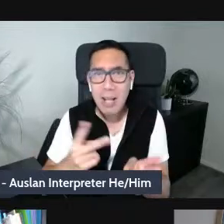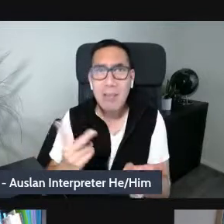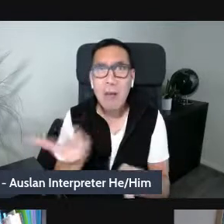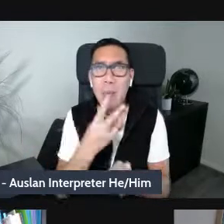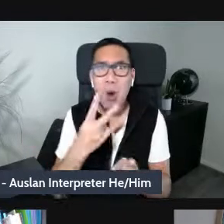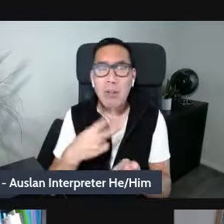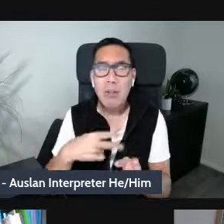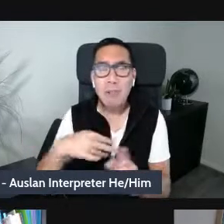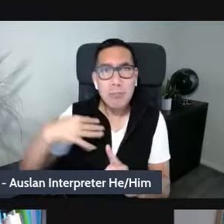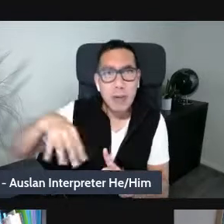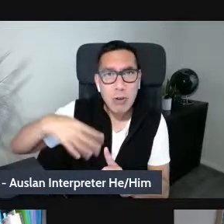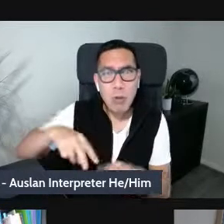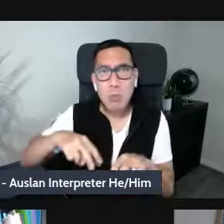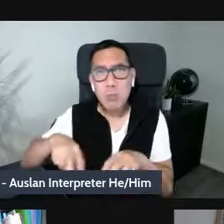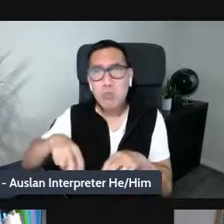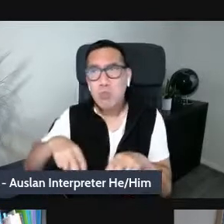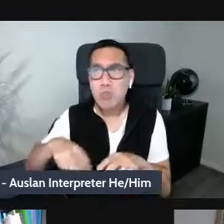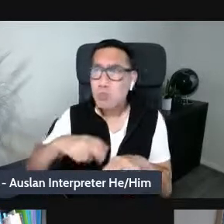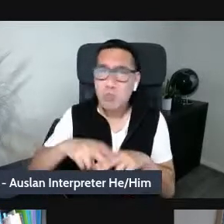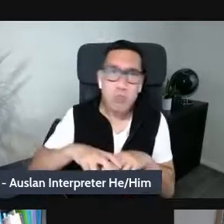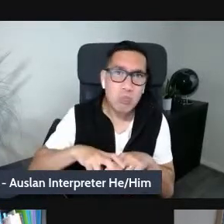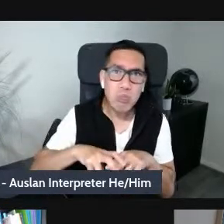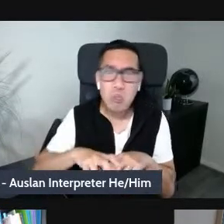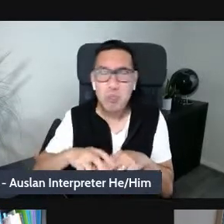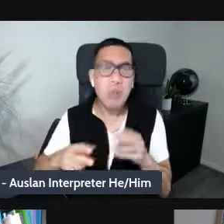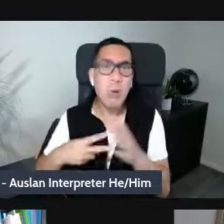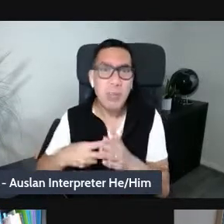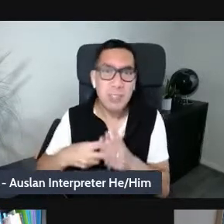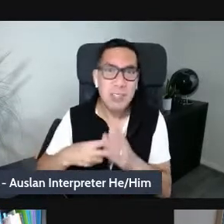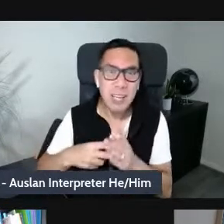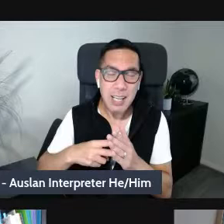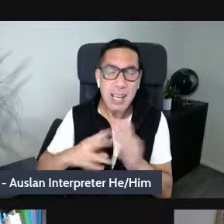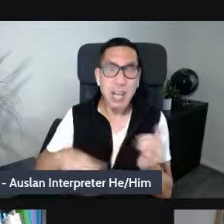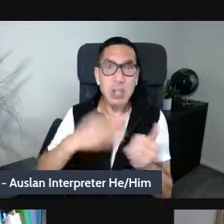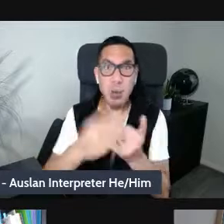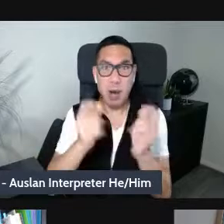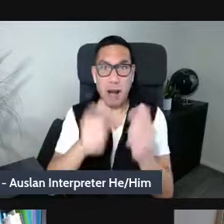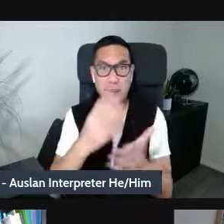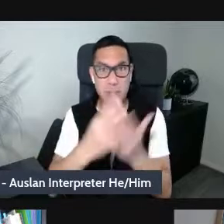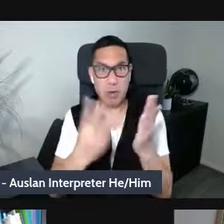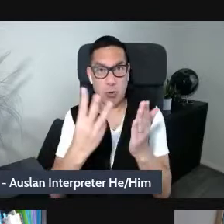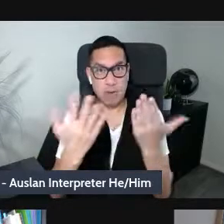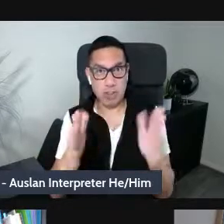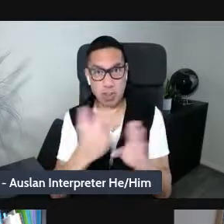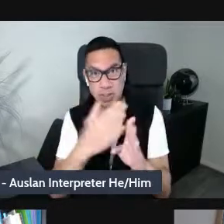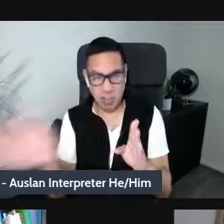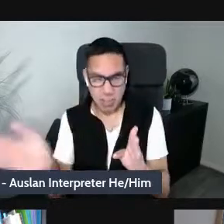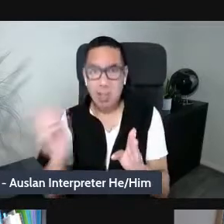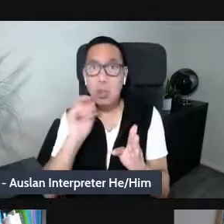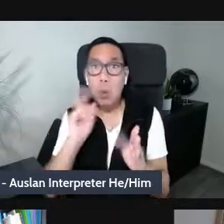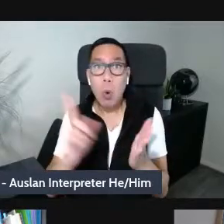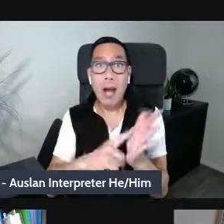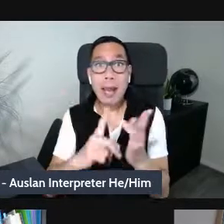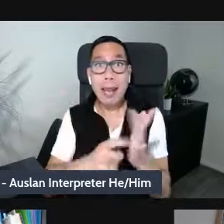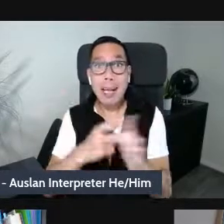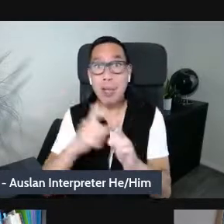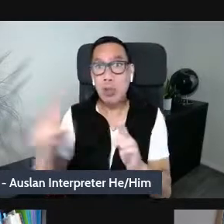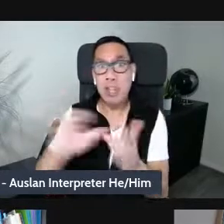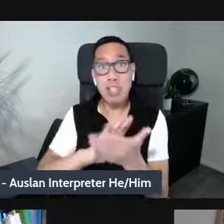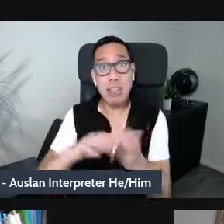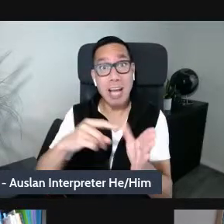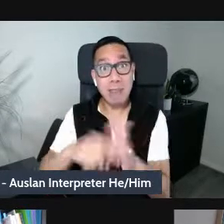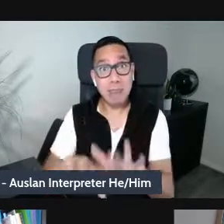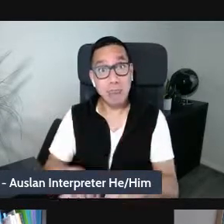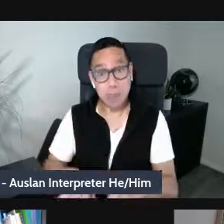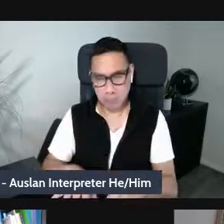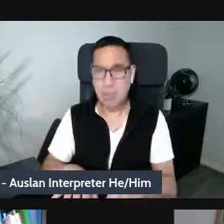after this live stream session. So I'll be putting the links to their different chat rooms just down in the comments, and then you'll be able to